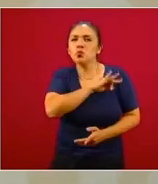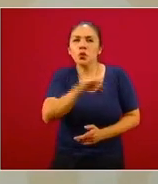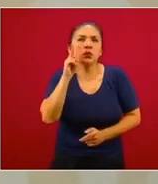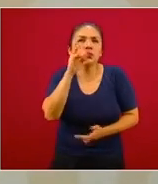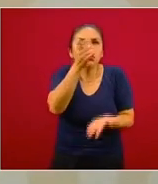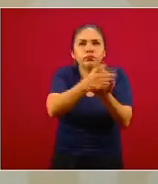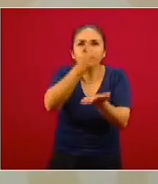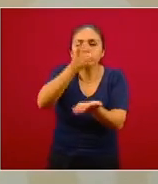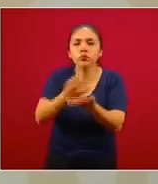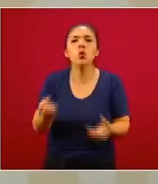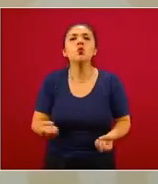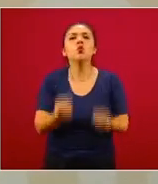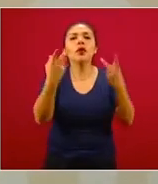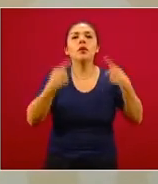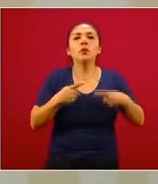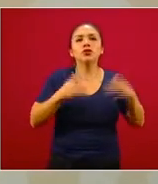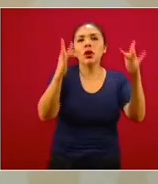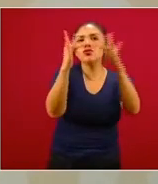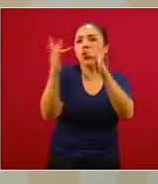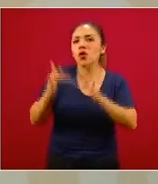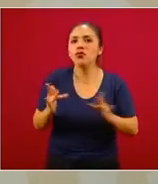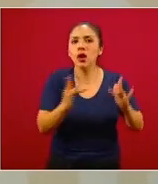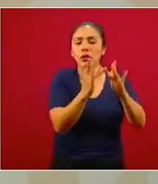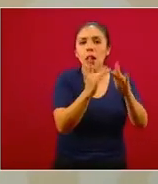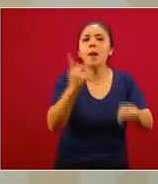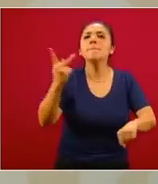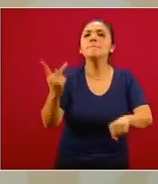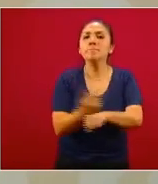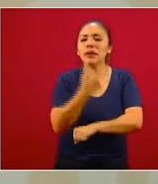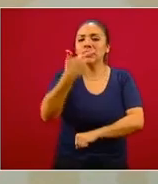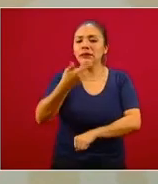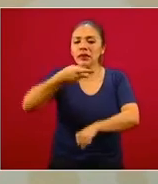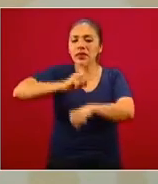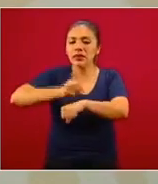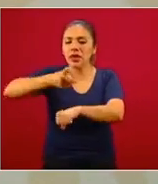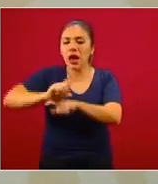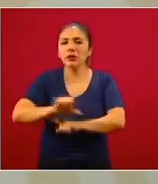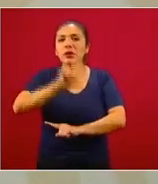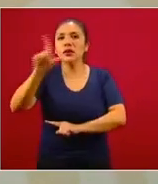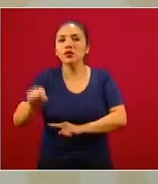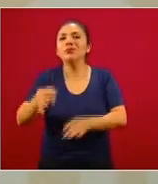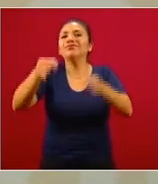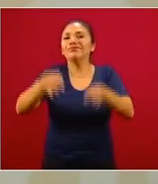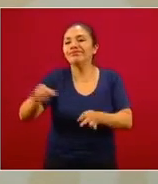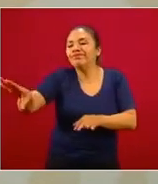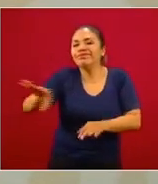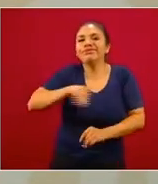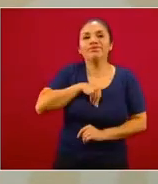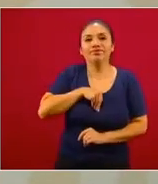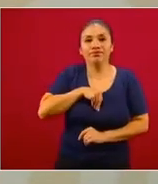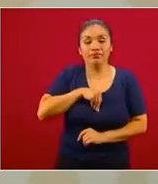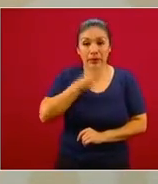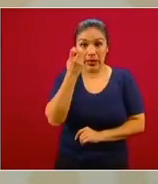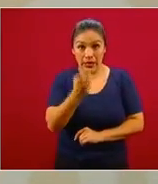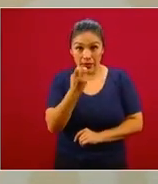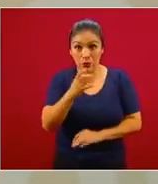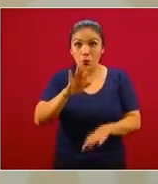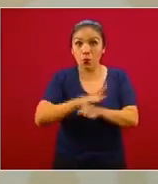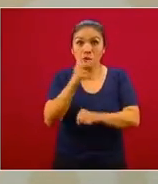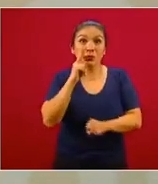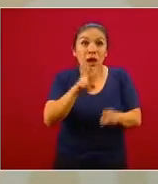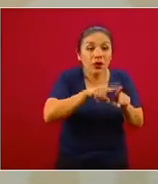in seeing the number of contacts that happened 7 days before, because the transmission